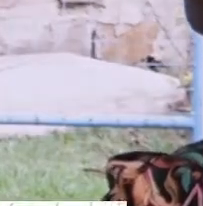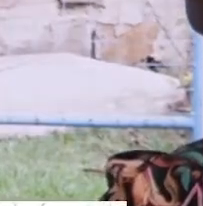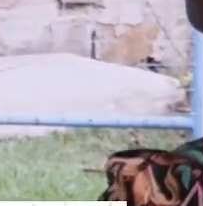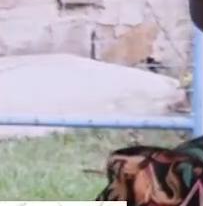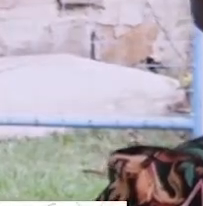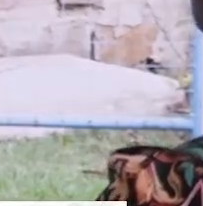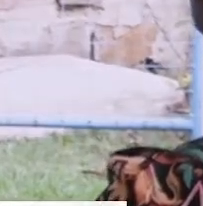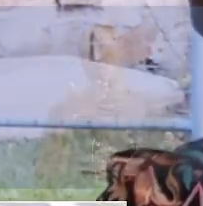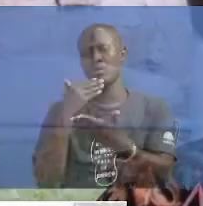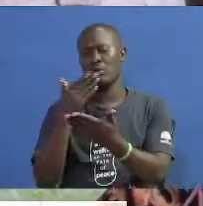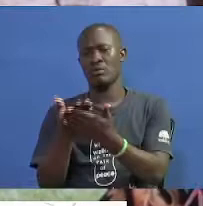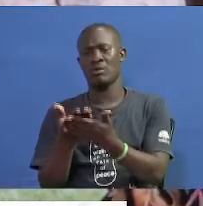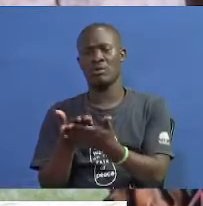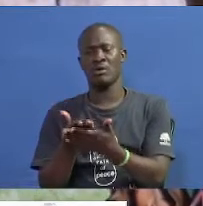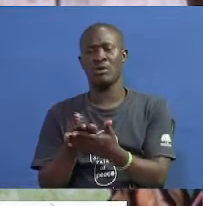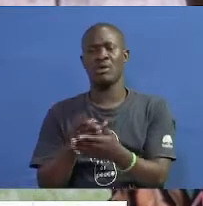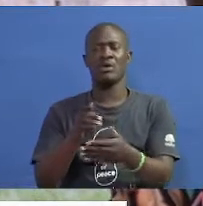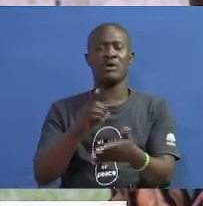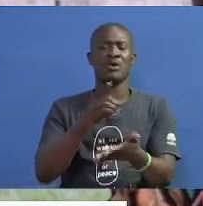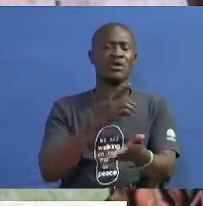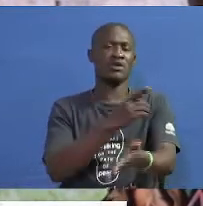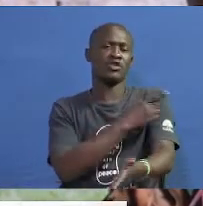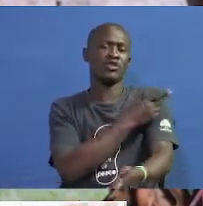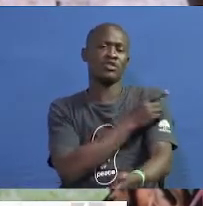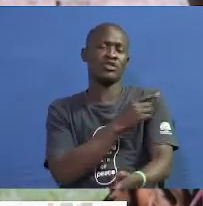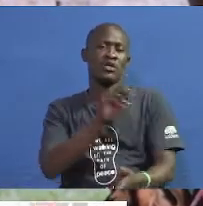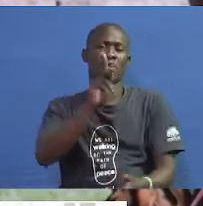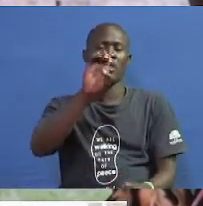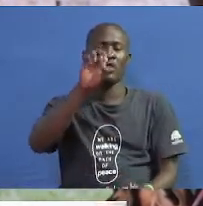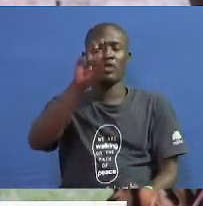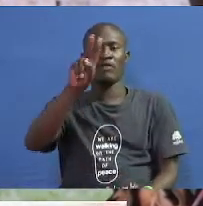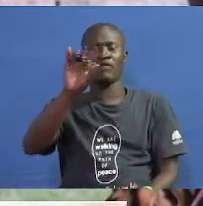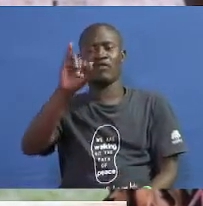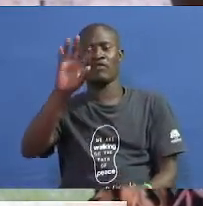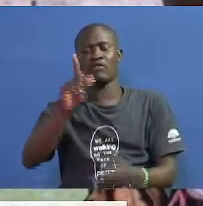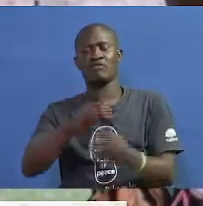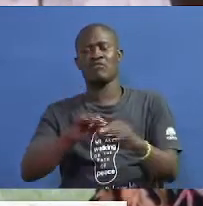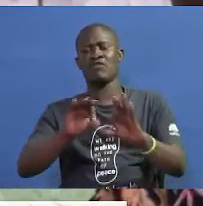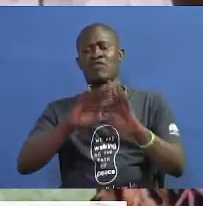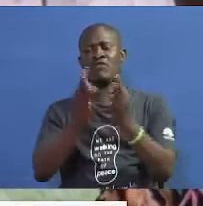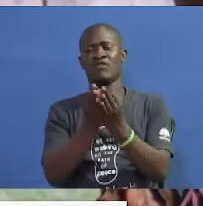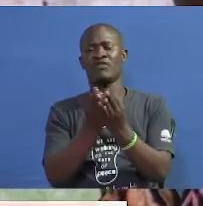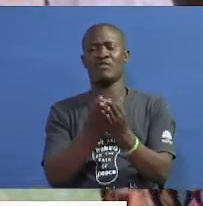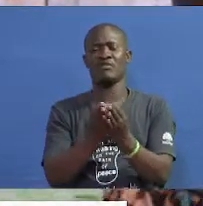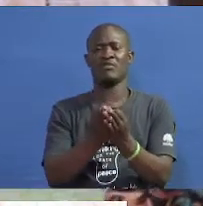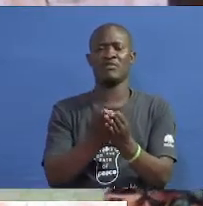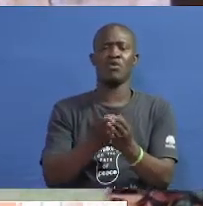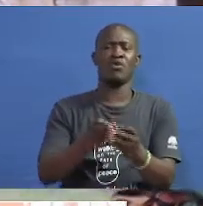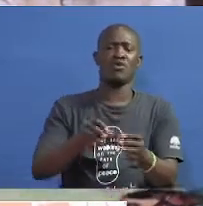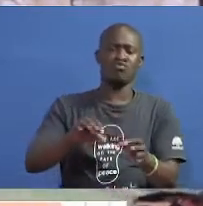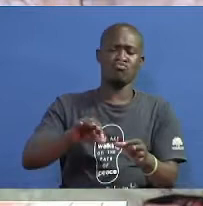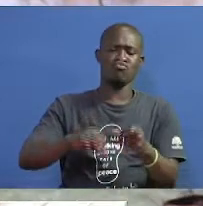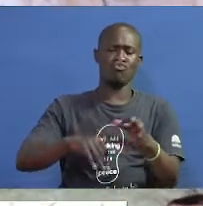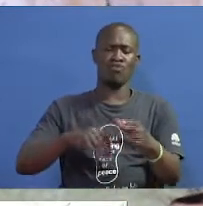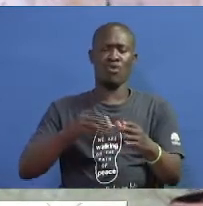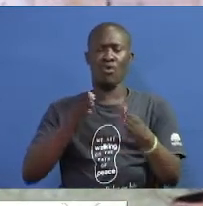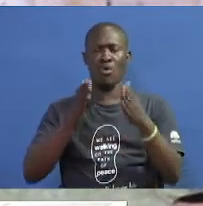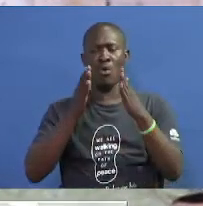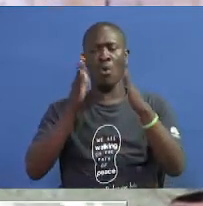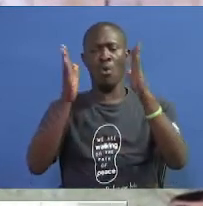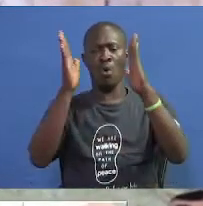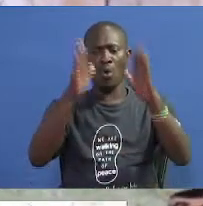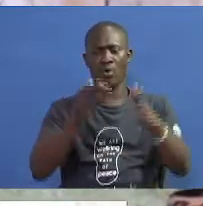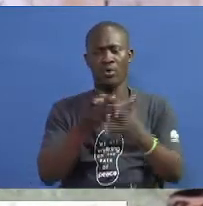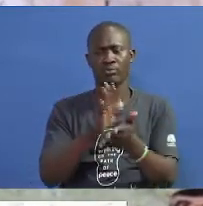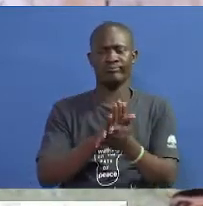be here. Thank you so much. I'm Dr. Kelvin Bergman. I'm a family and emergency physician, and I'm the co-founder of Global